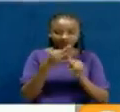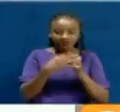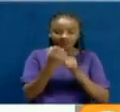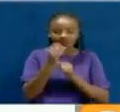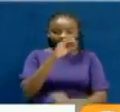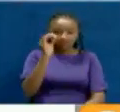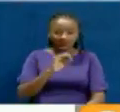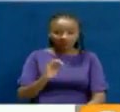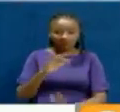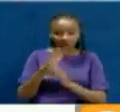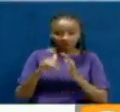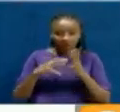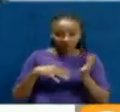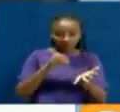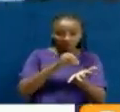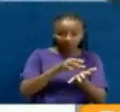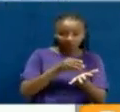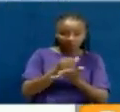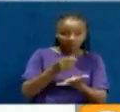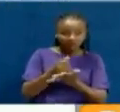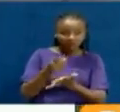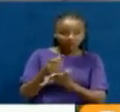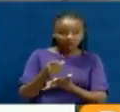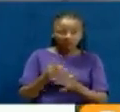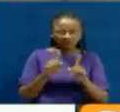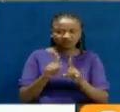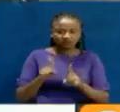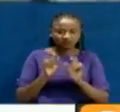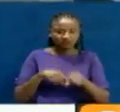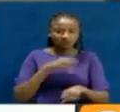of all Charterhouse depositors will be fully compensated under insured